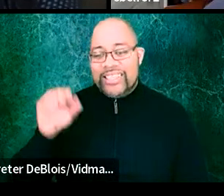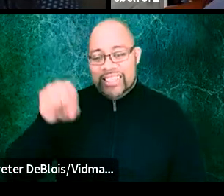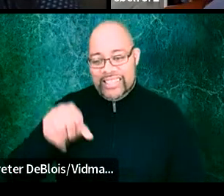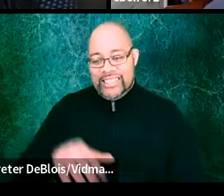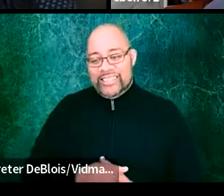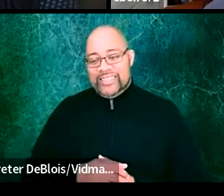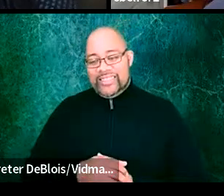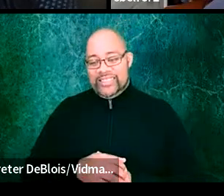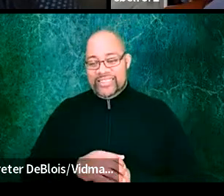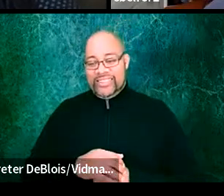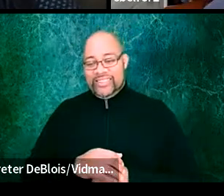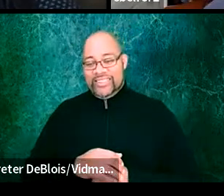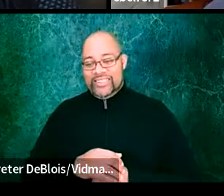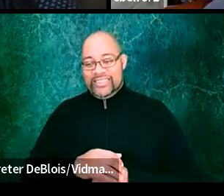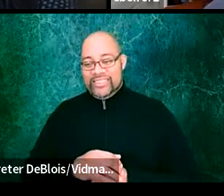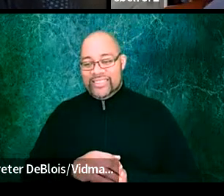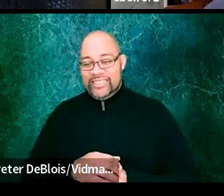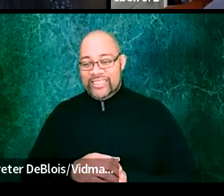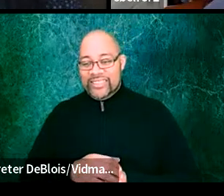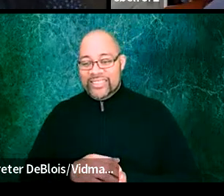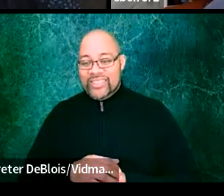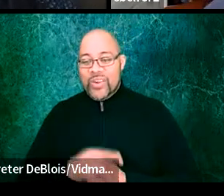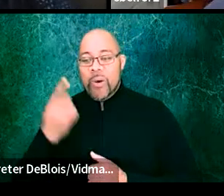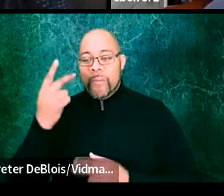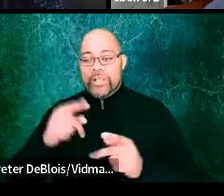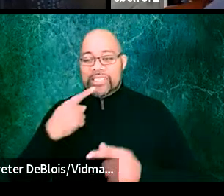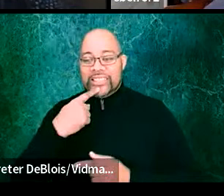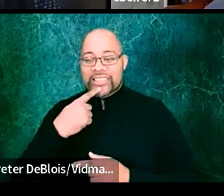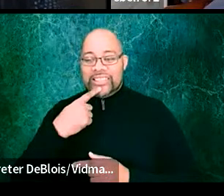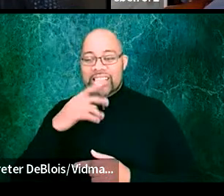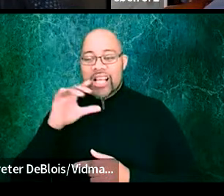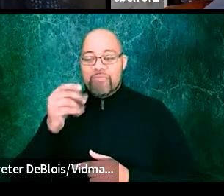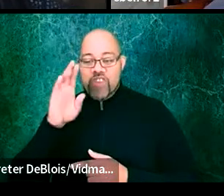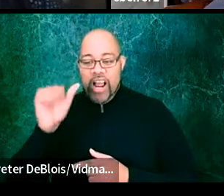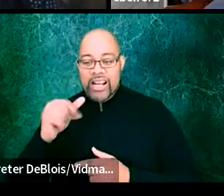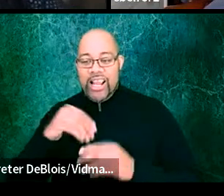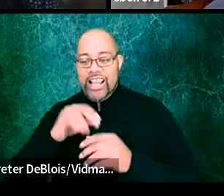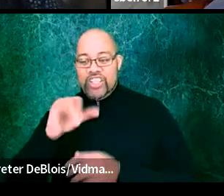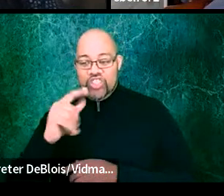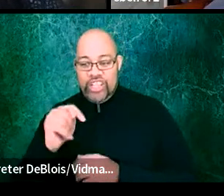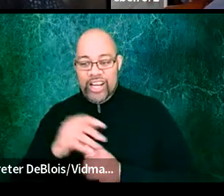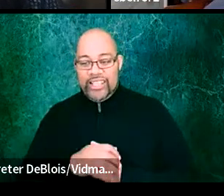Yes. Yeah. One person said Brianna in the chat, and